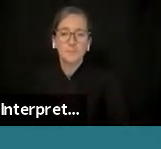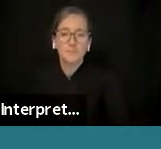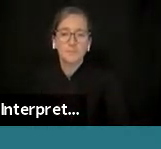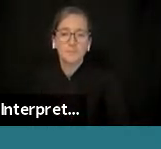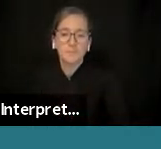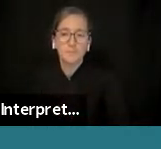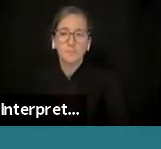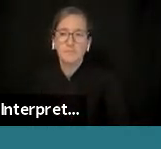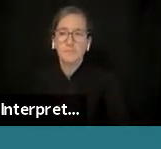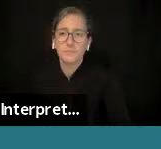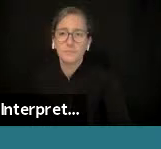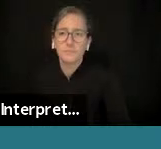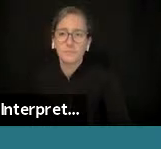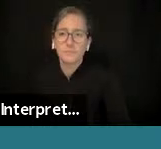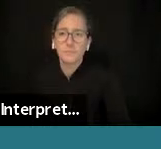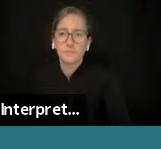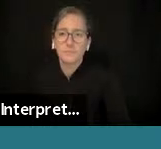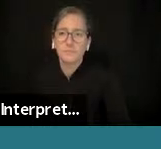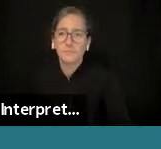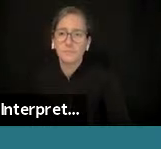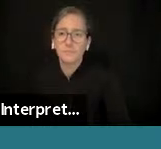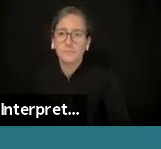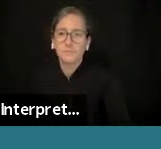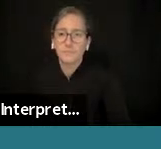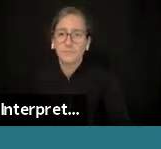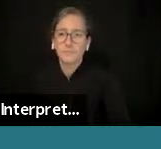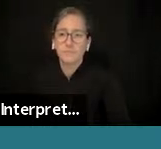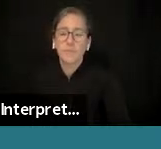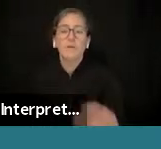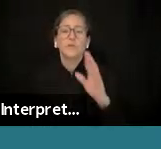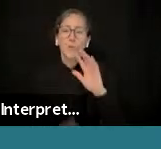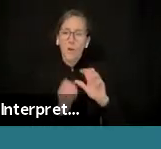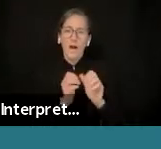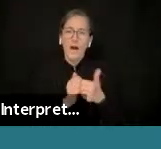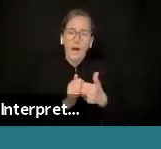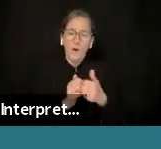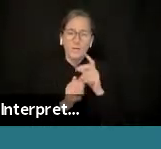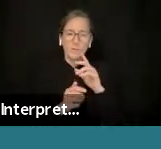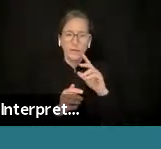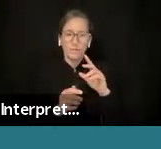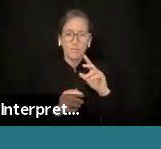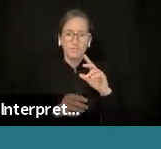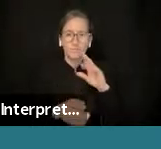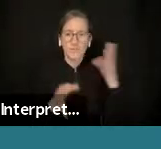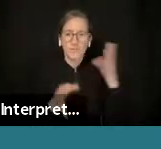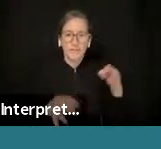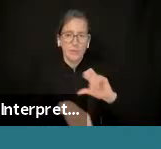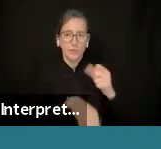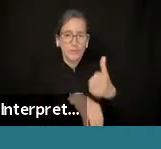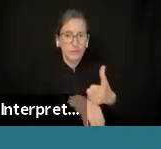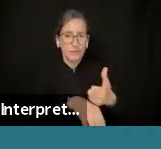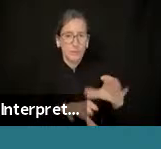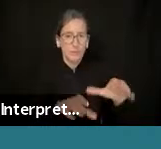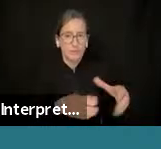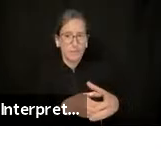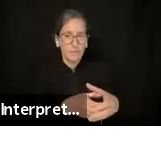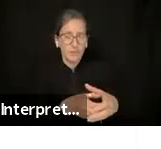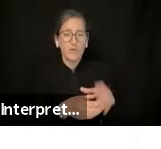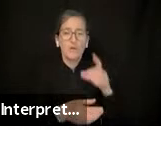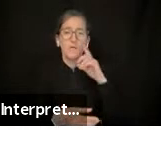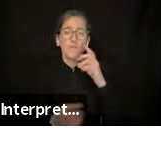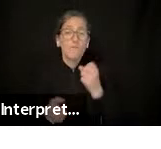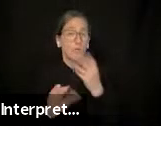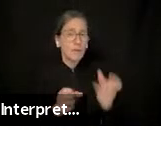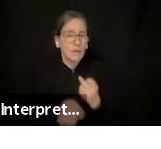Rights and Equity Commission. For many years, the city has been focused on